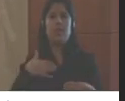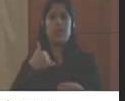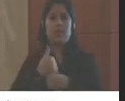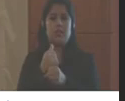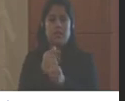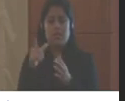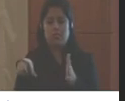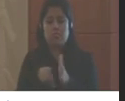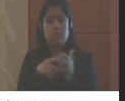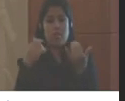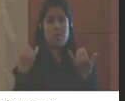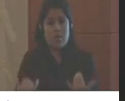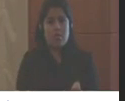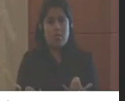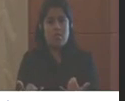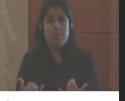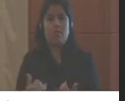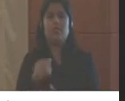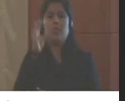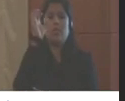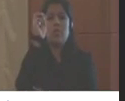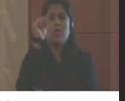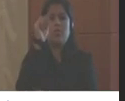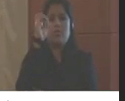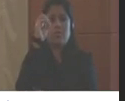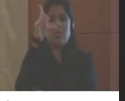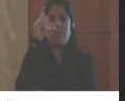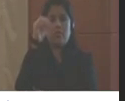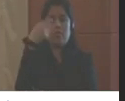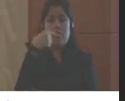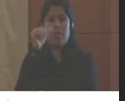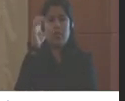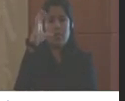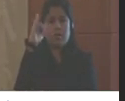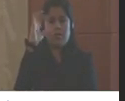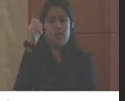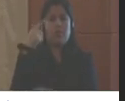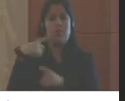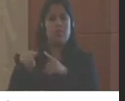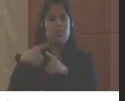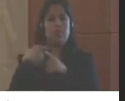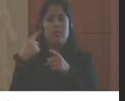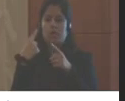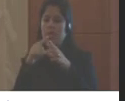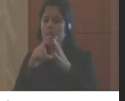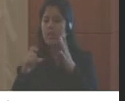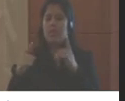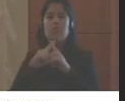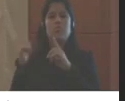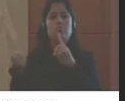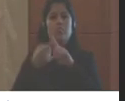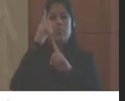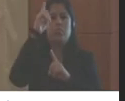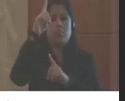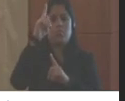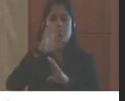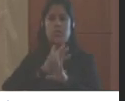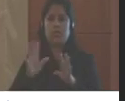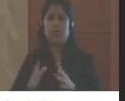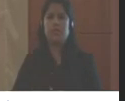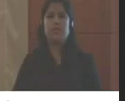giving greater strength to our law on this issue. It is very important to harmonize the